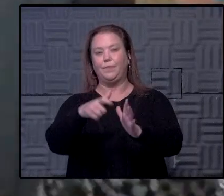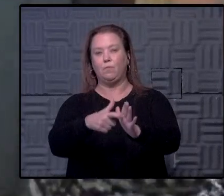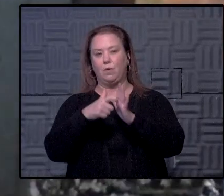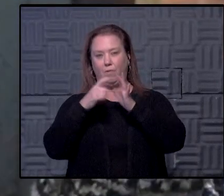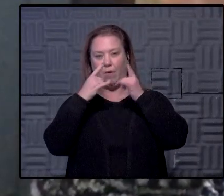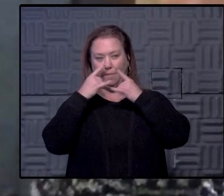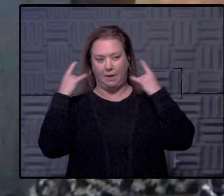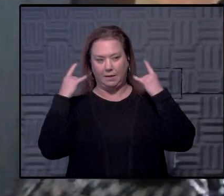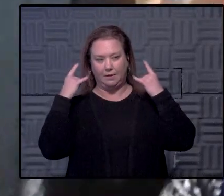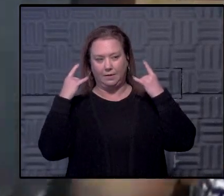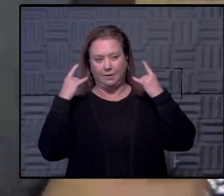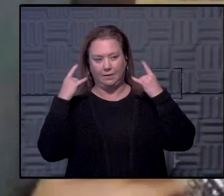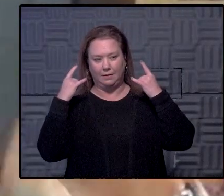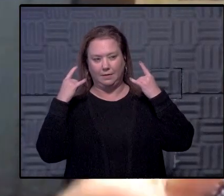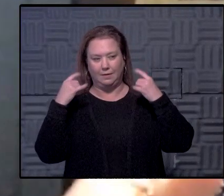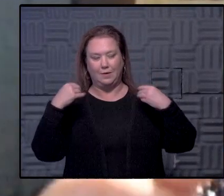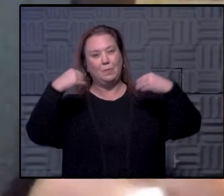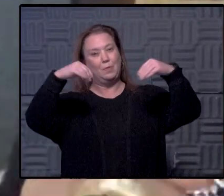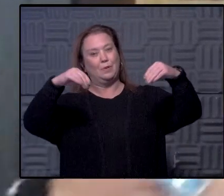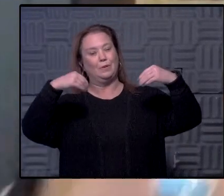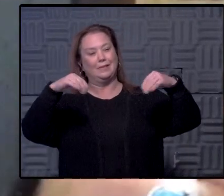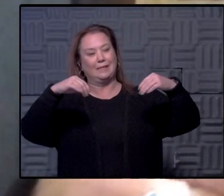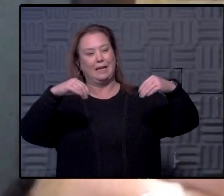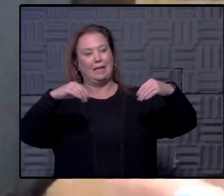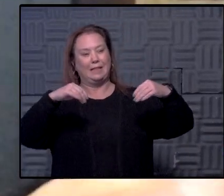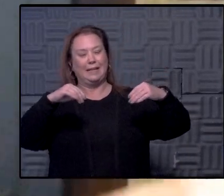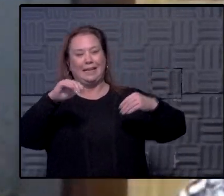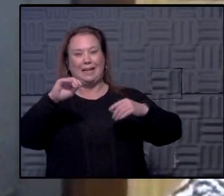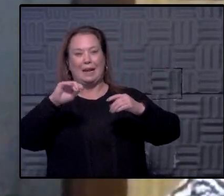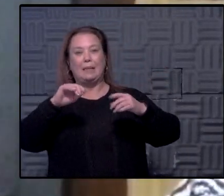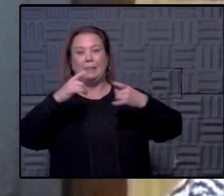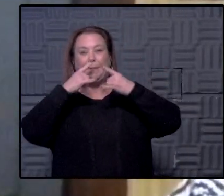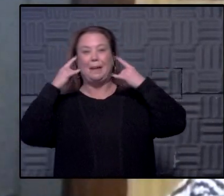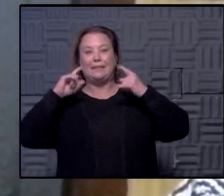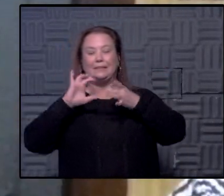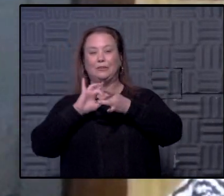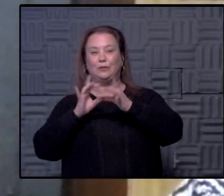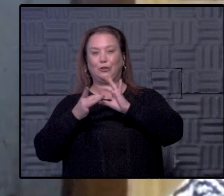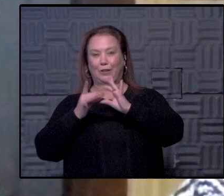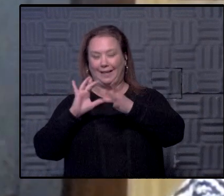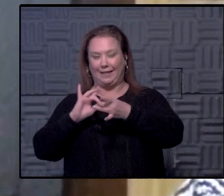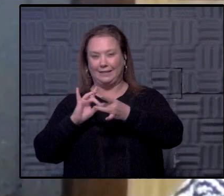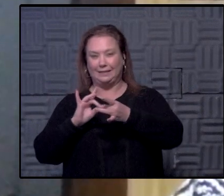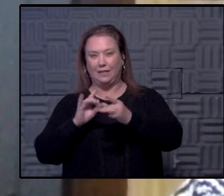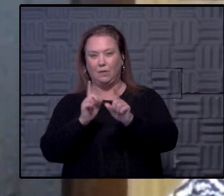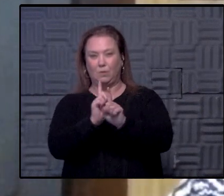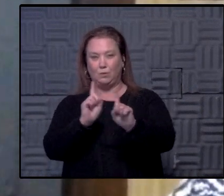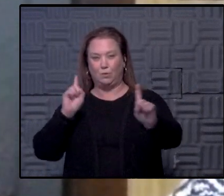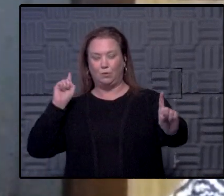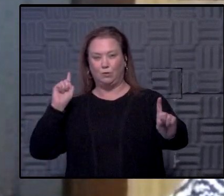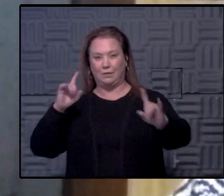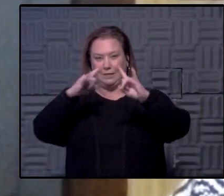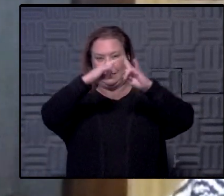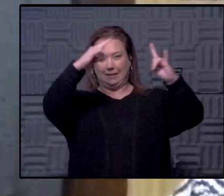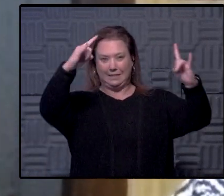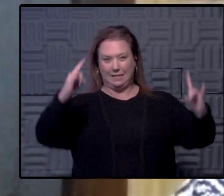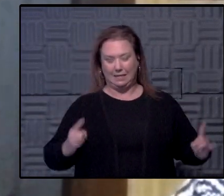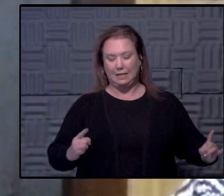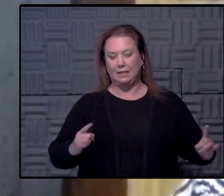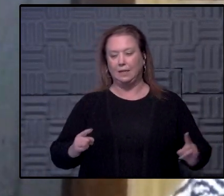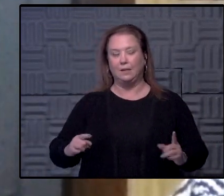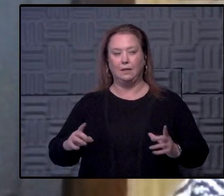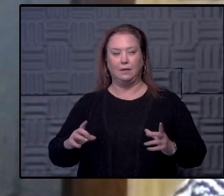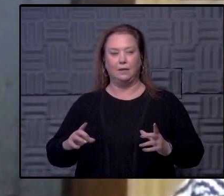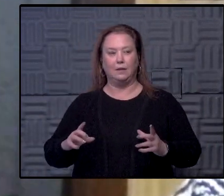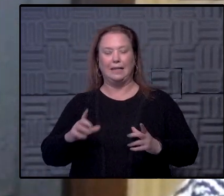masks. And we're even selling mask chains. These are really cool. We're also social distancing the tent. We're social distancing the line.